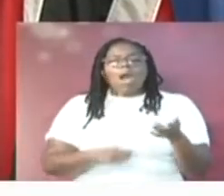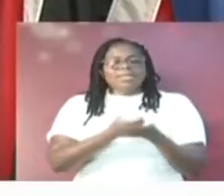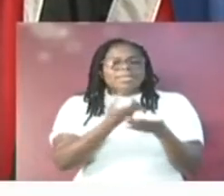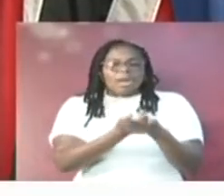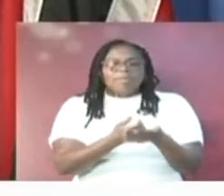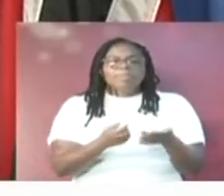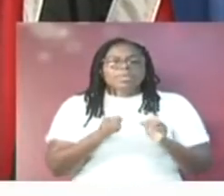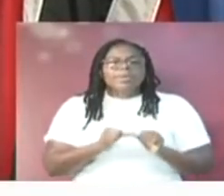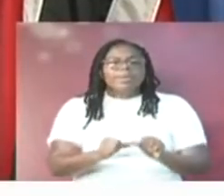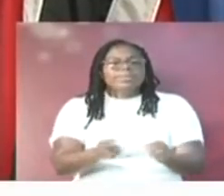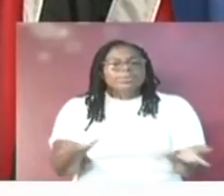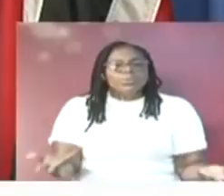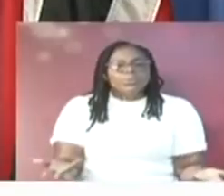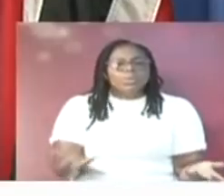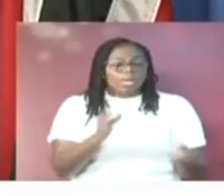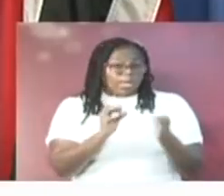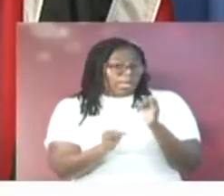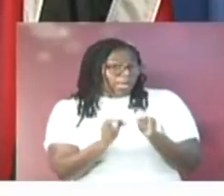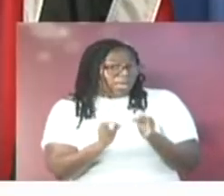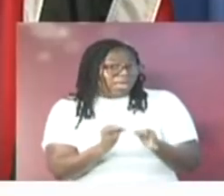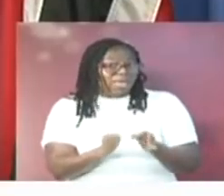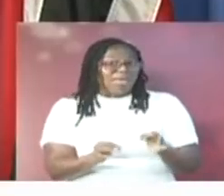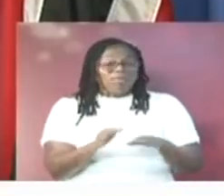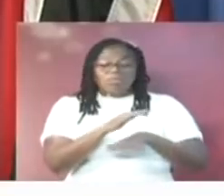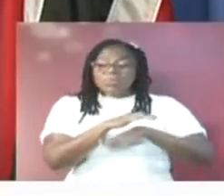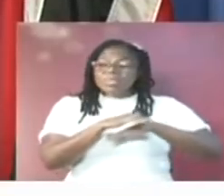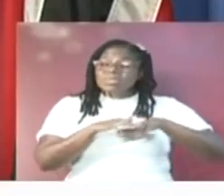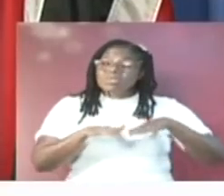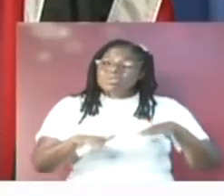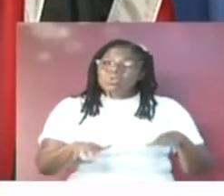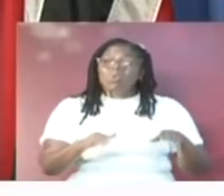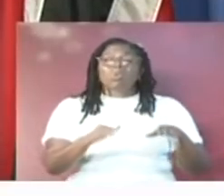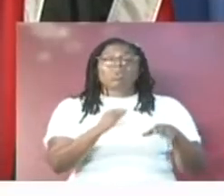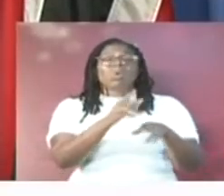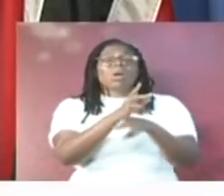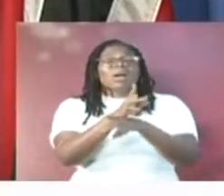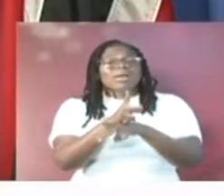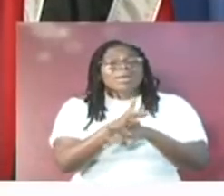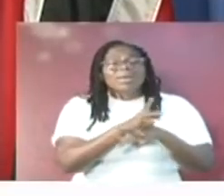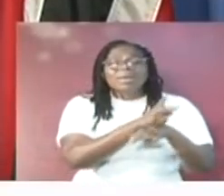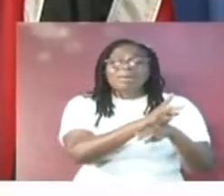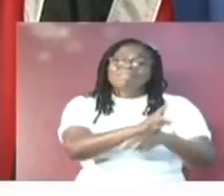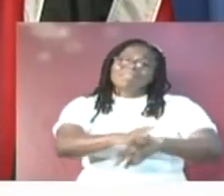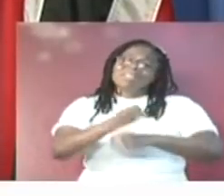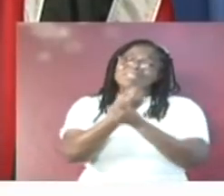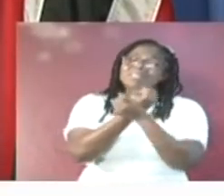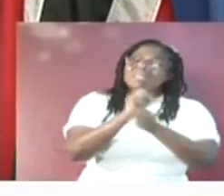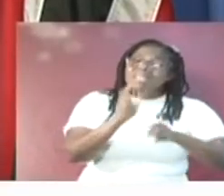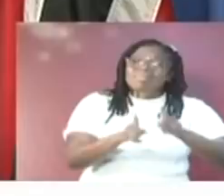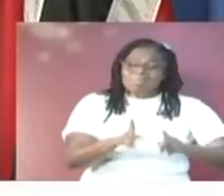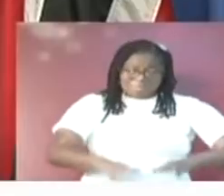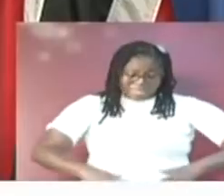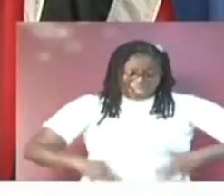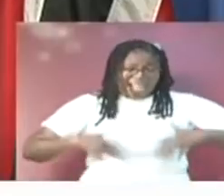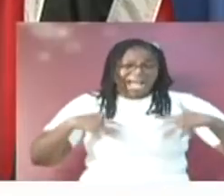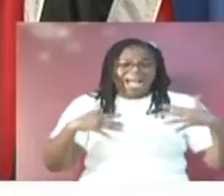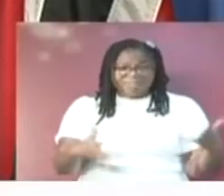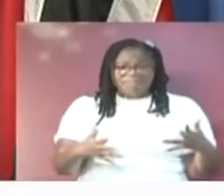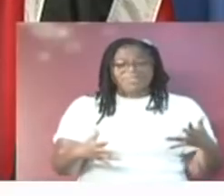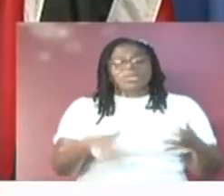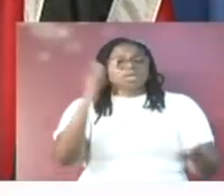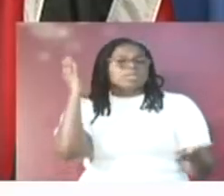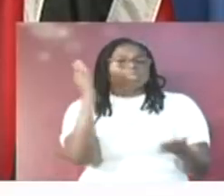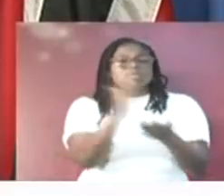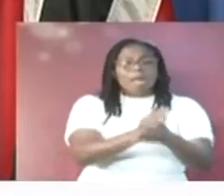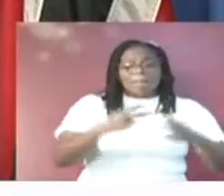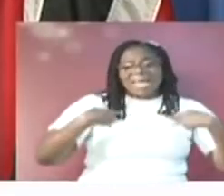disruption result in economic destruction in the face of a calamitous healthcare system and a large number